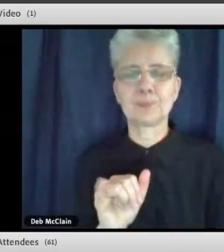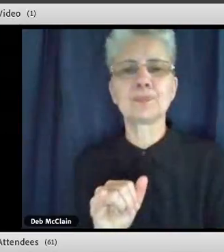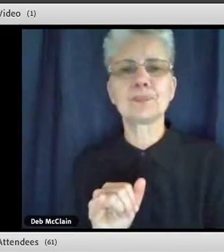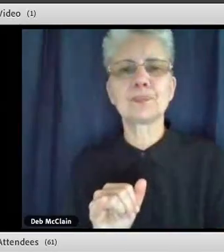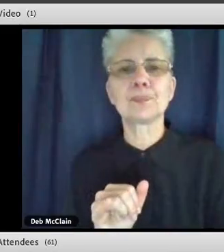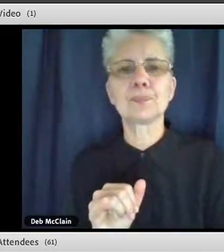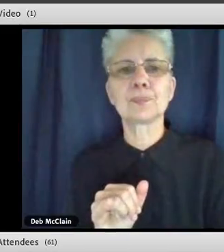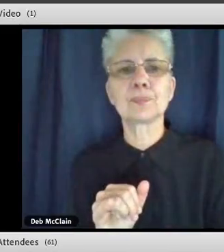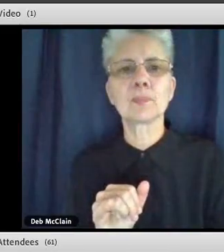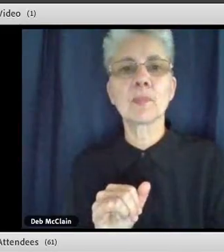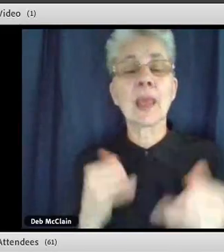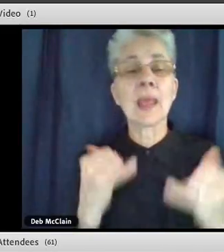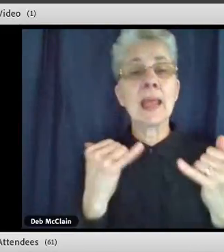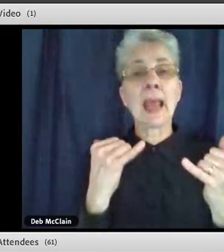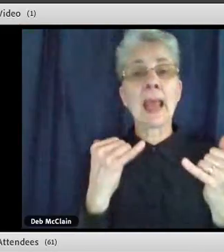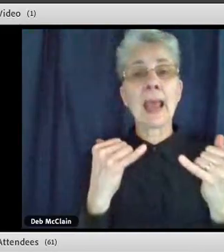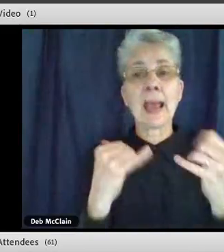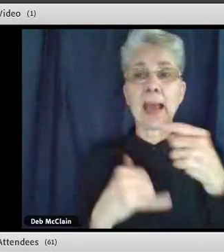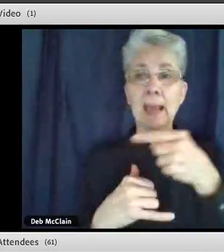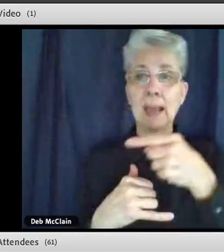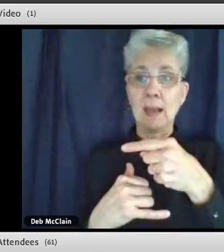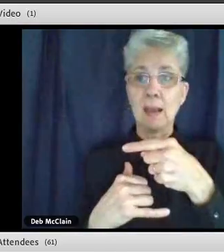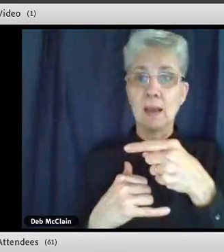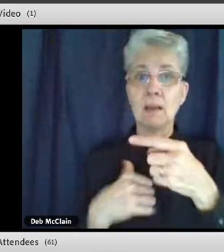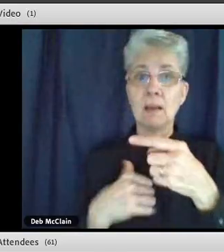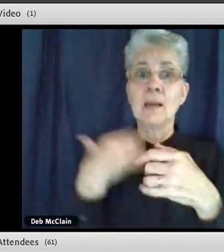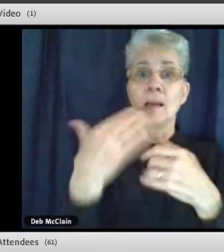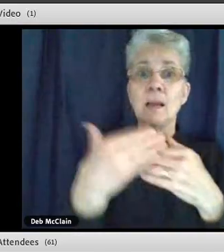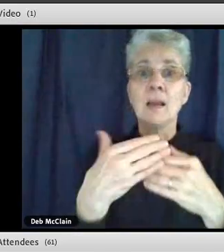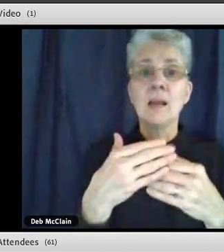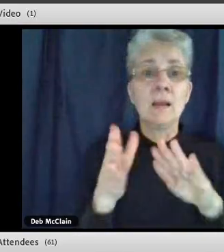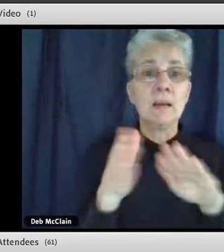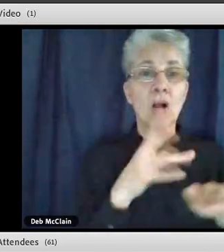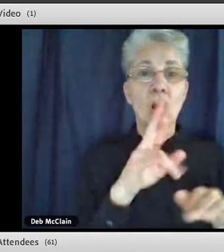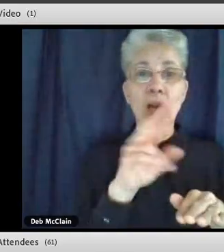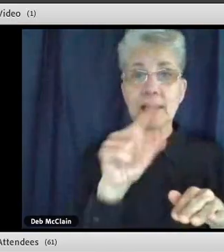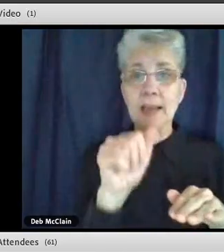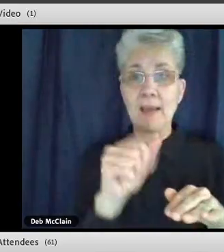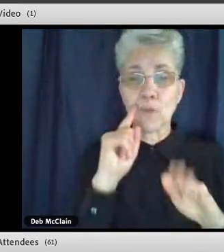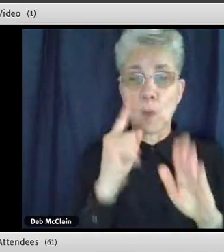moving beyond RDA for just a moment, the other standard I wanted to